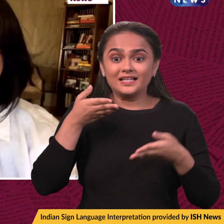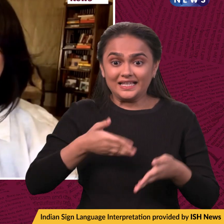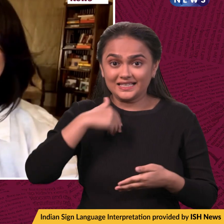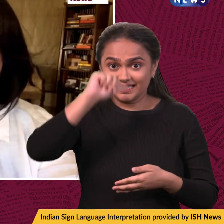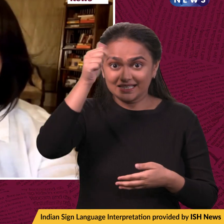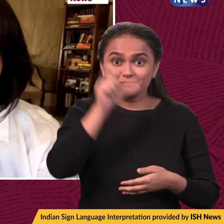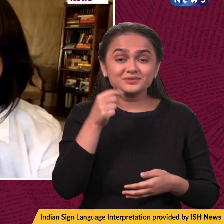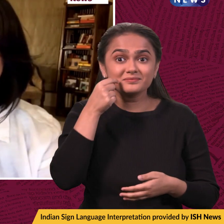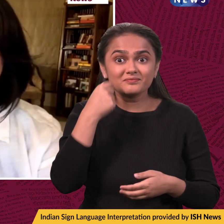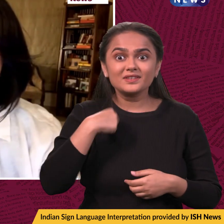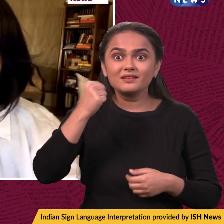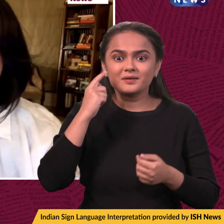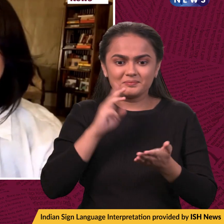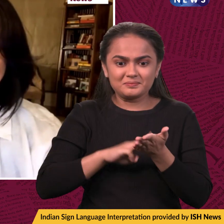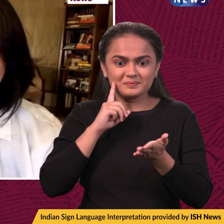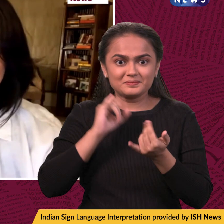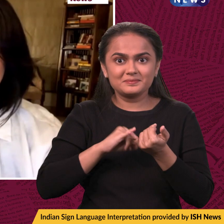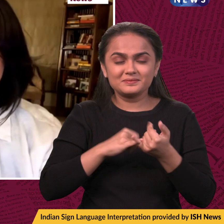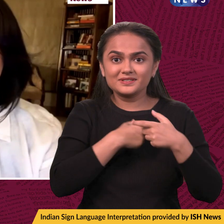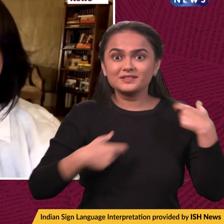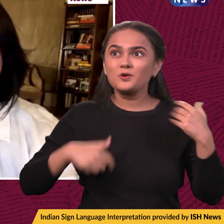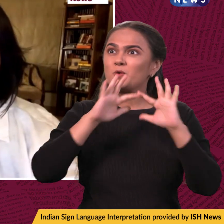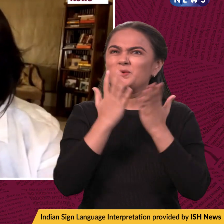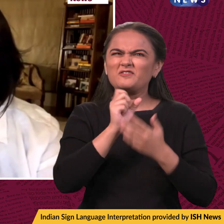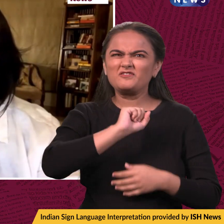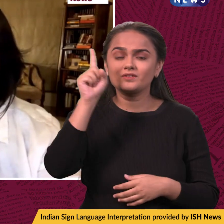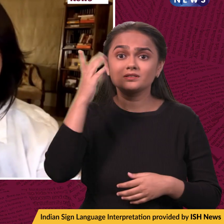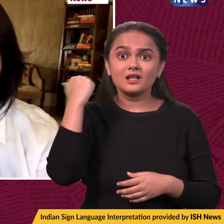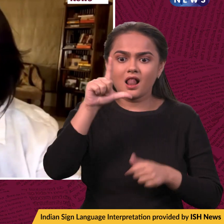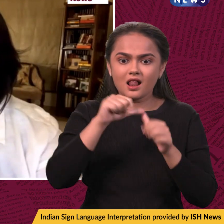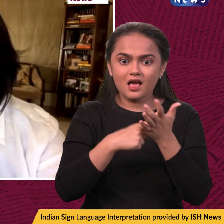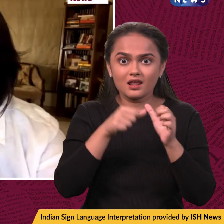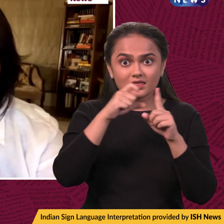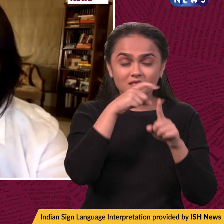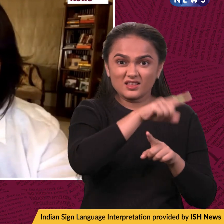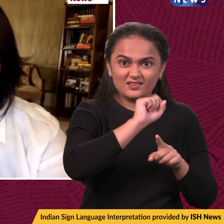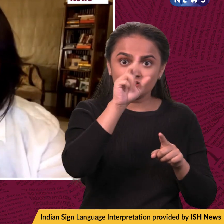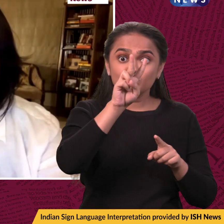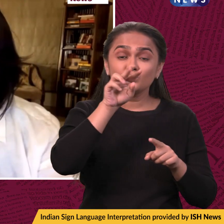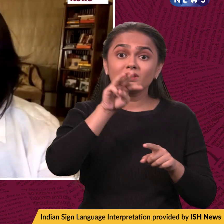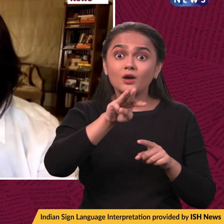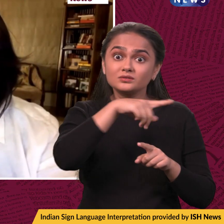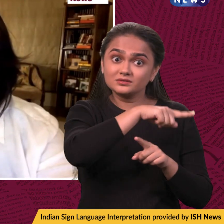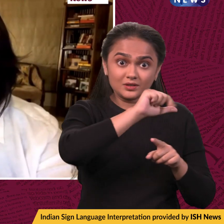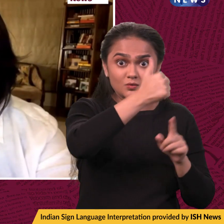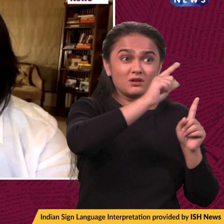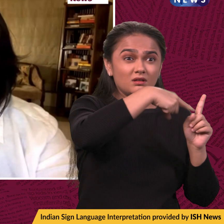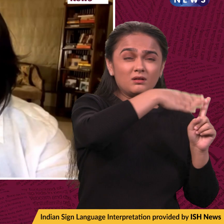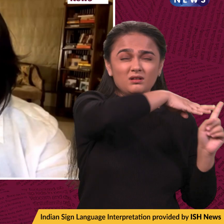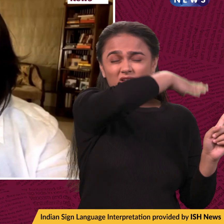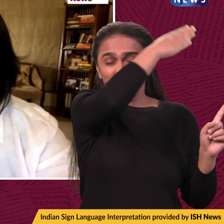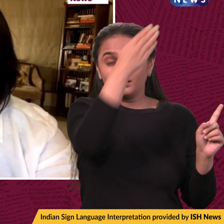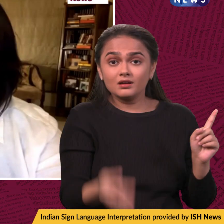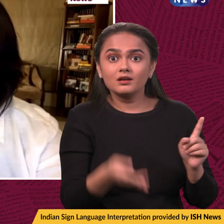has won the Miss Universe crown. This is the first since Lara Datta won the crown back in the year 2000. This is